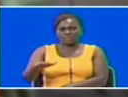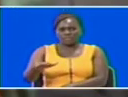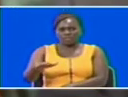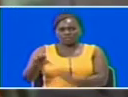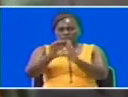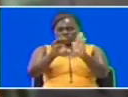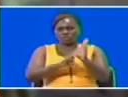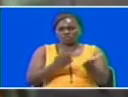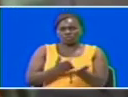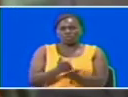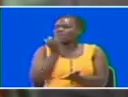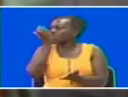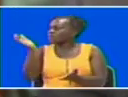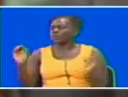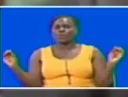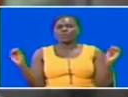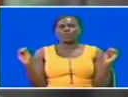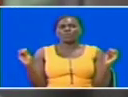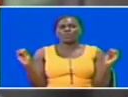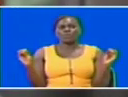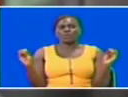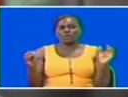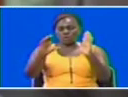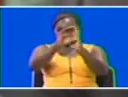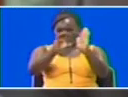right ought not be ignored.